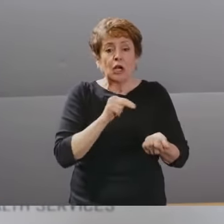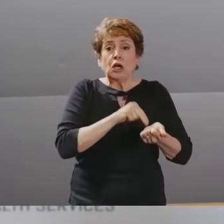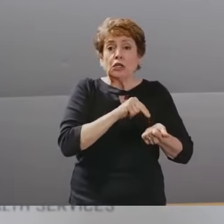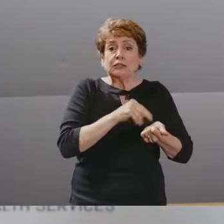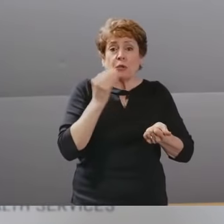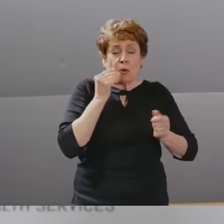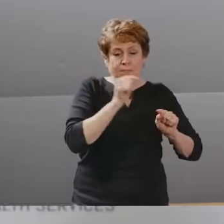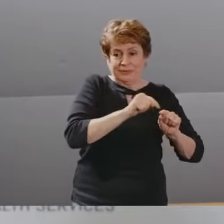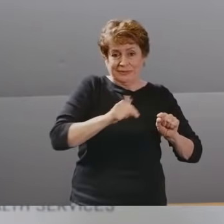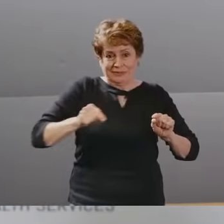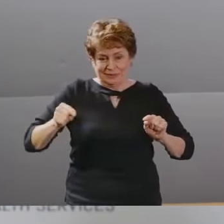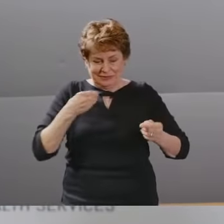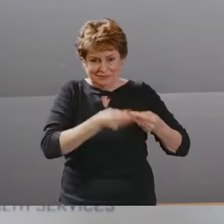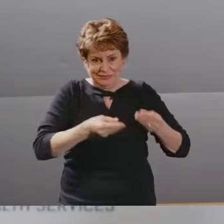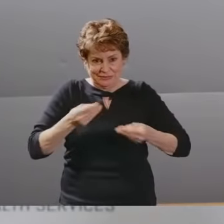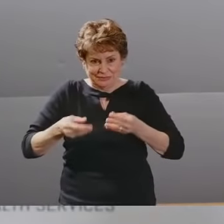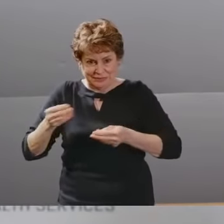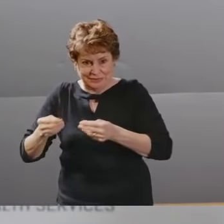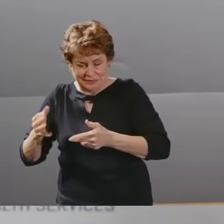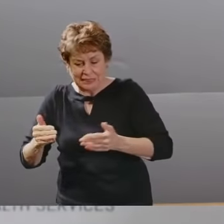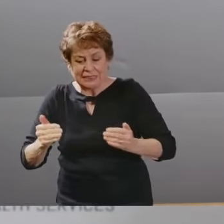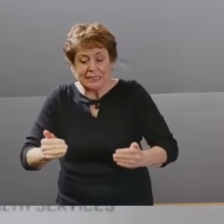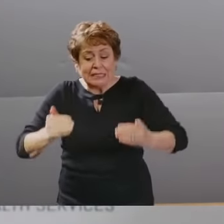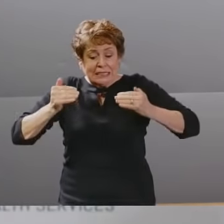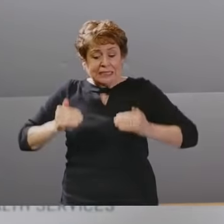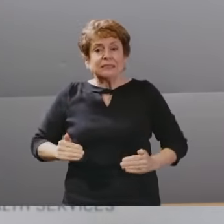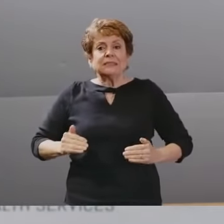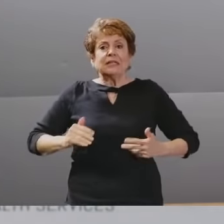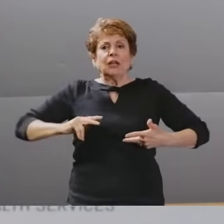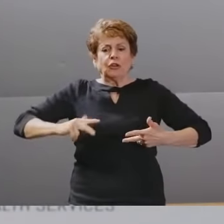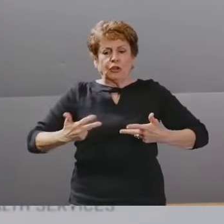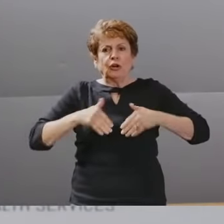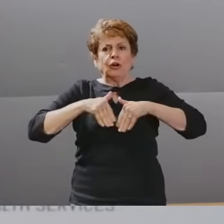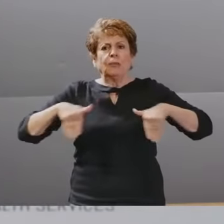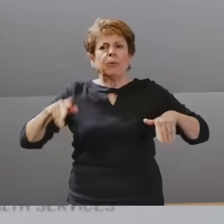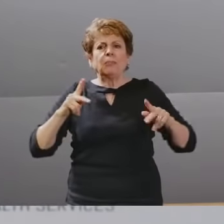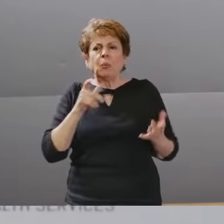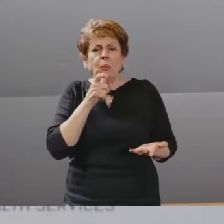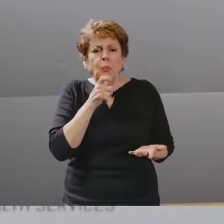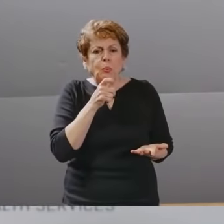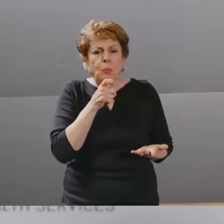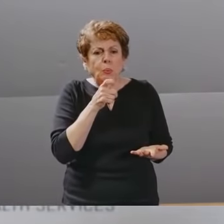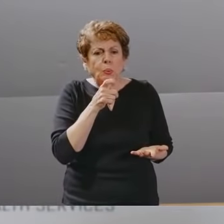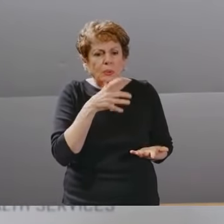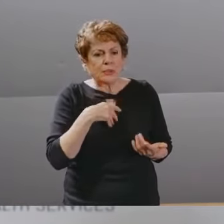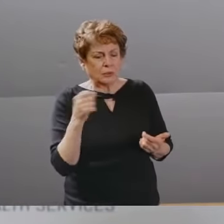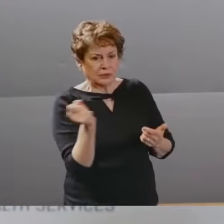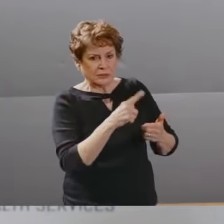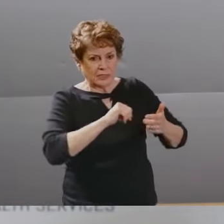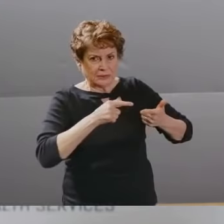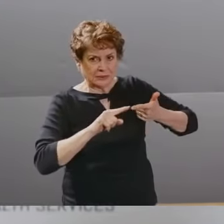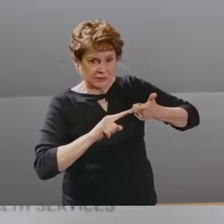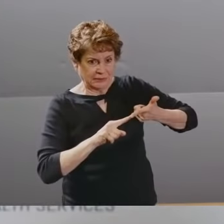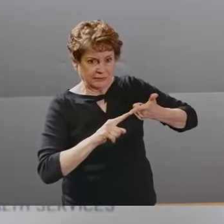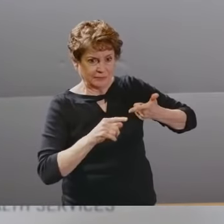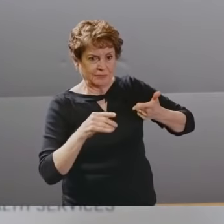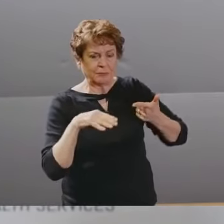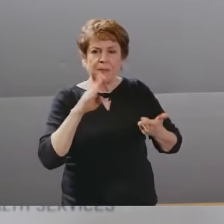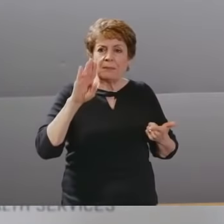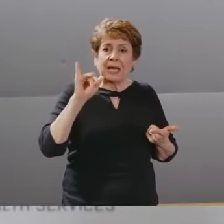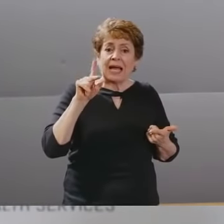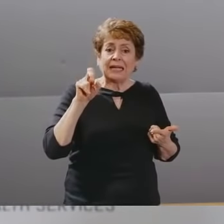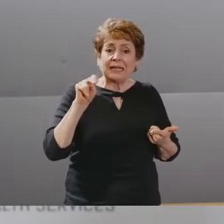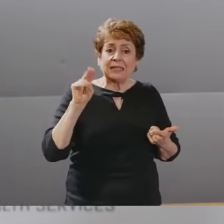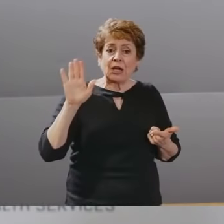Joe Biden's coronavirus task force? I know you've been working with the White House throughout the pandemic. Have you spoken to them, and when do you make that transition?